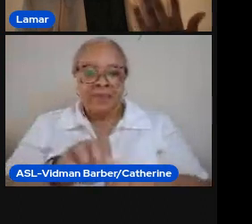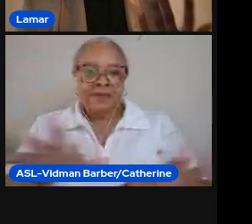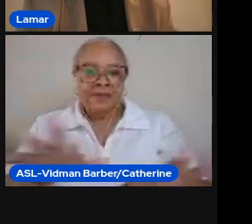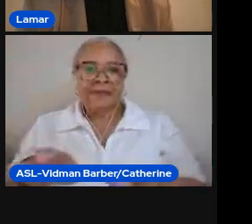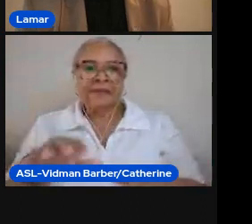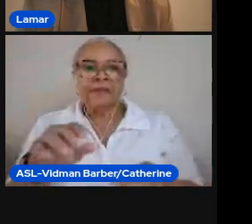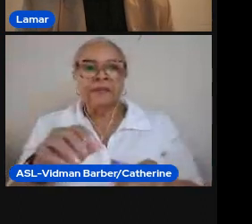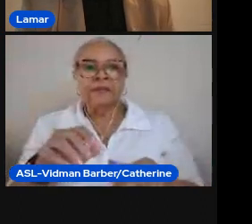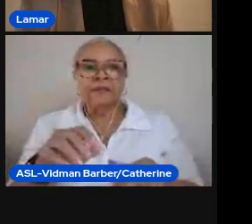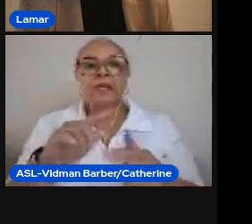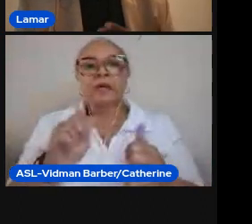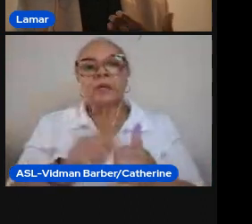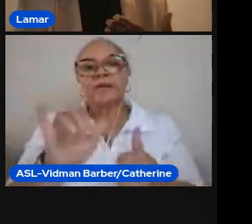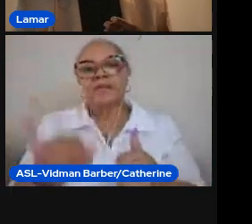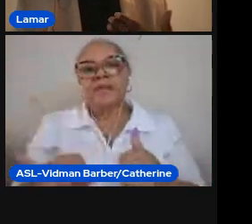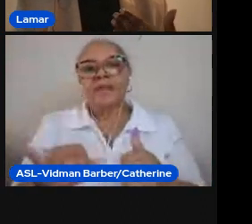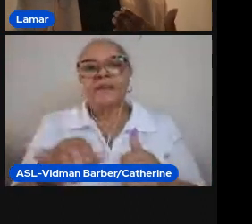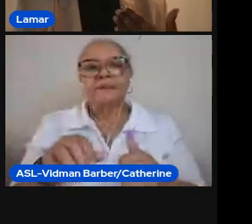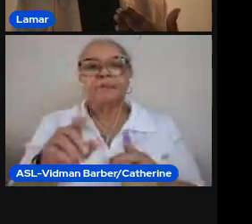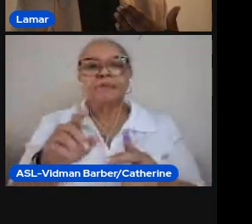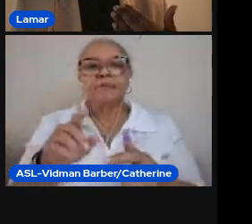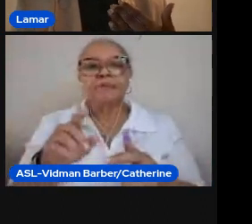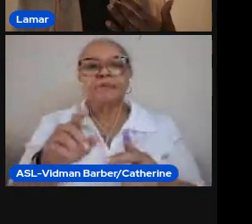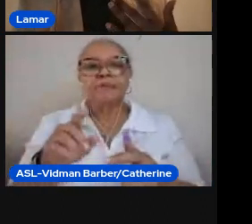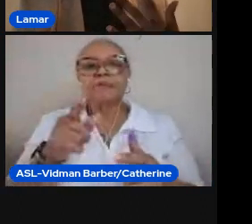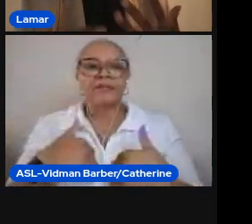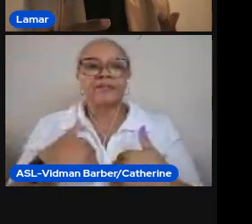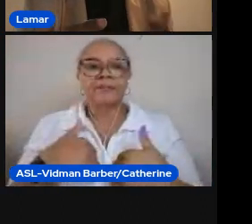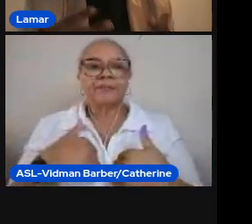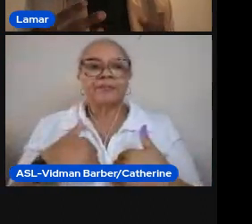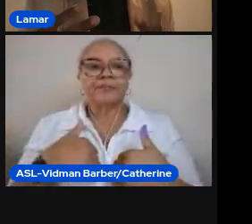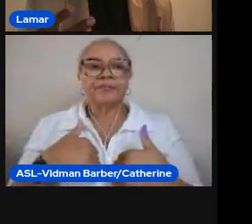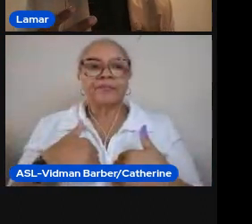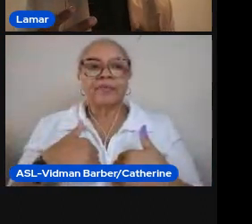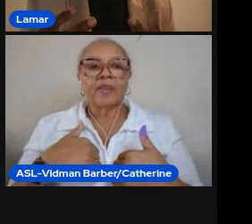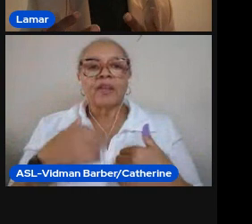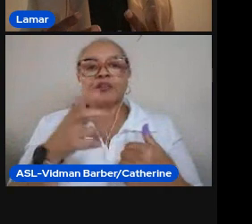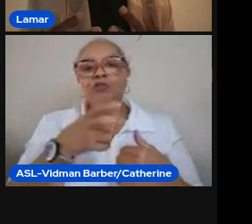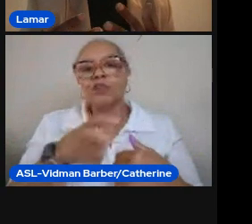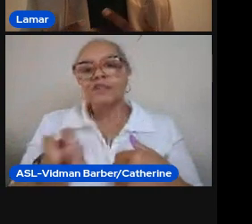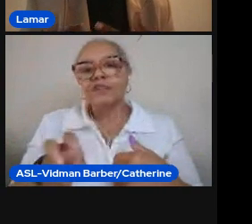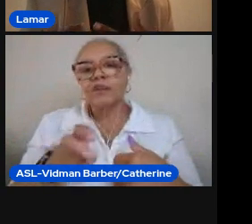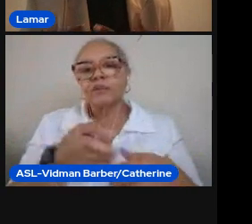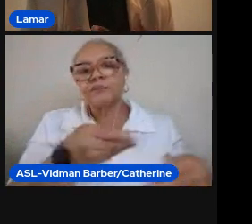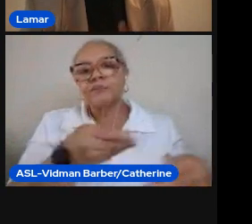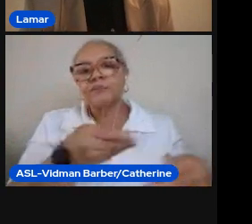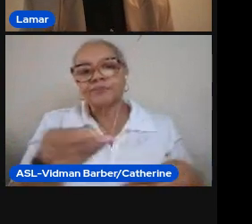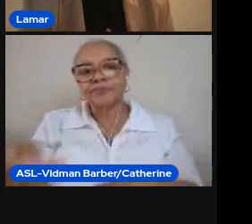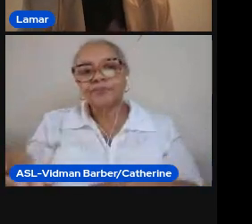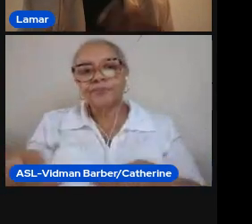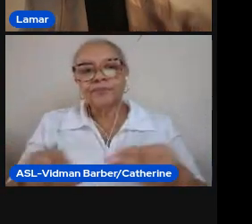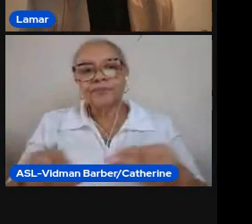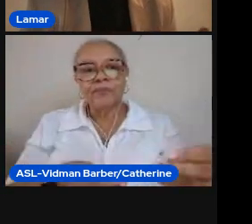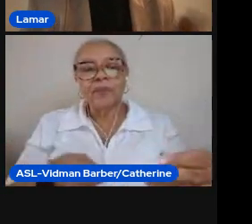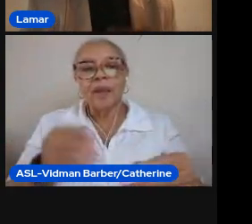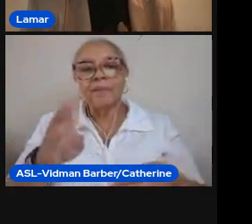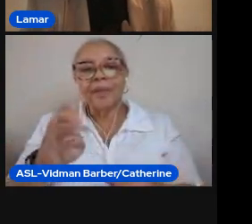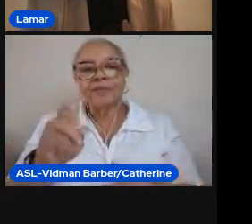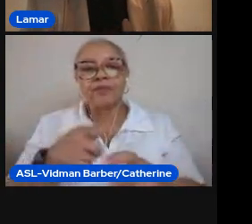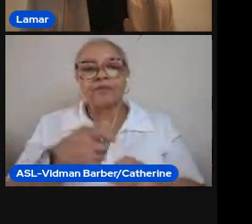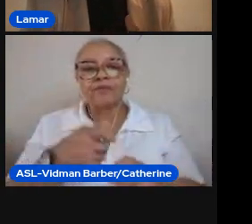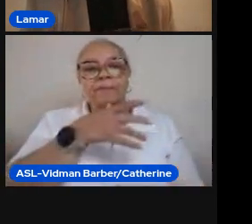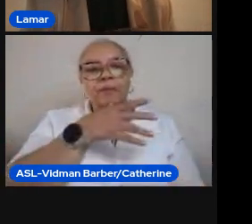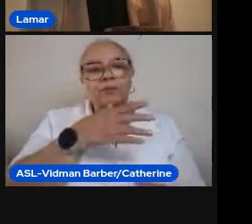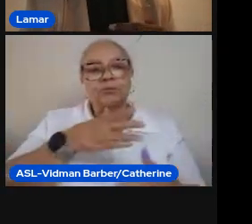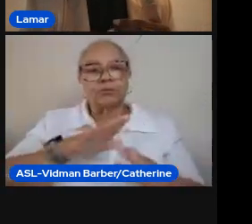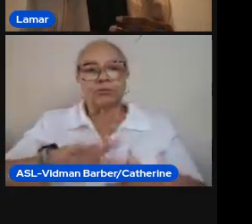this pathogenicity, you can have the transfer or transmission of the bacteria from the mother to the